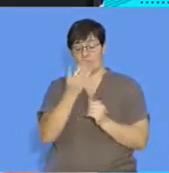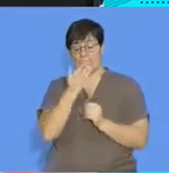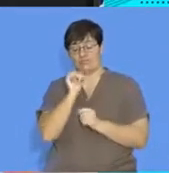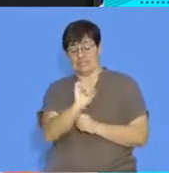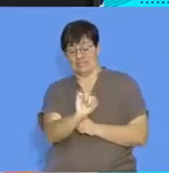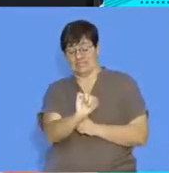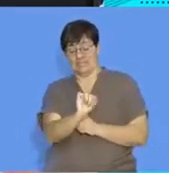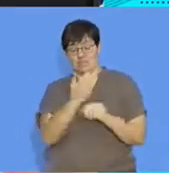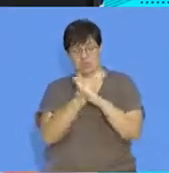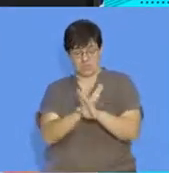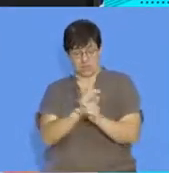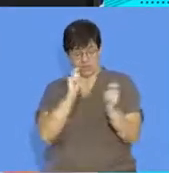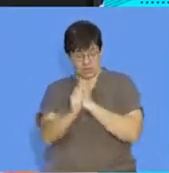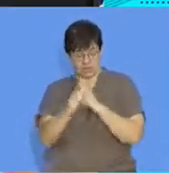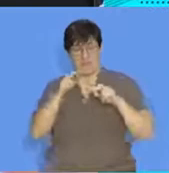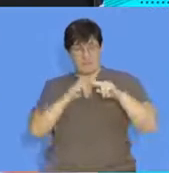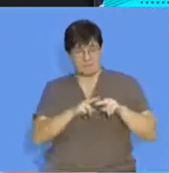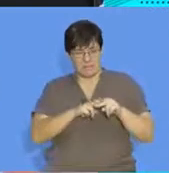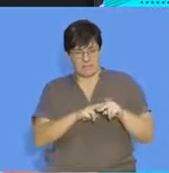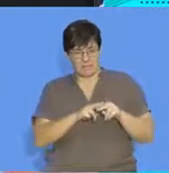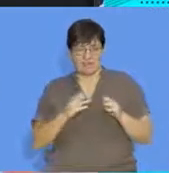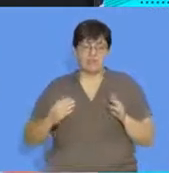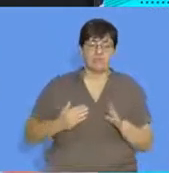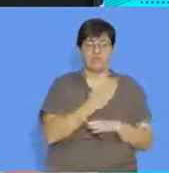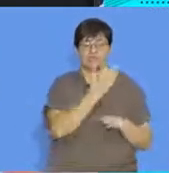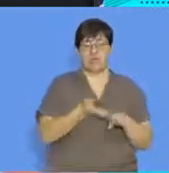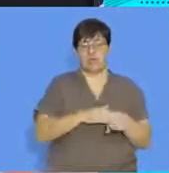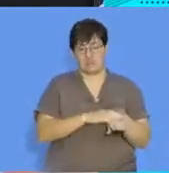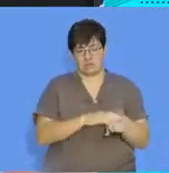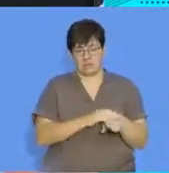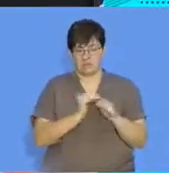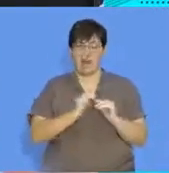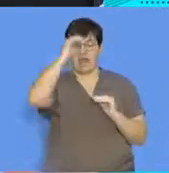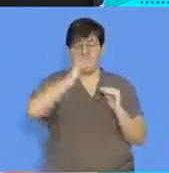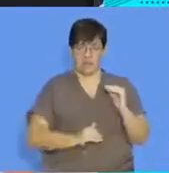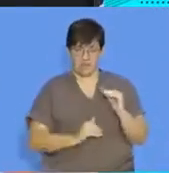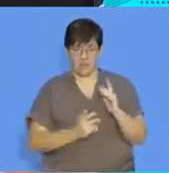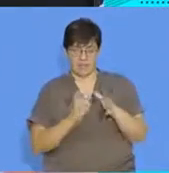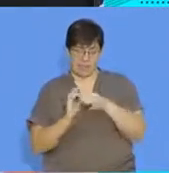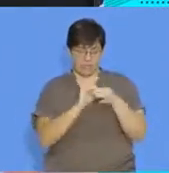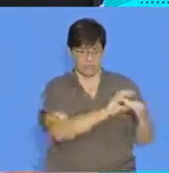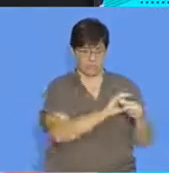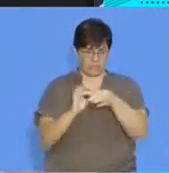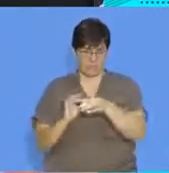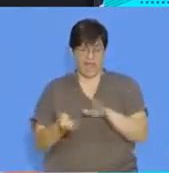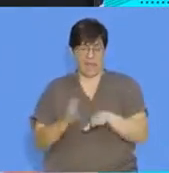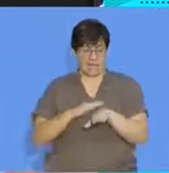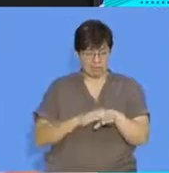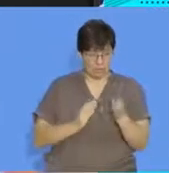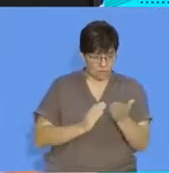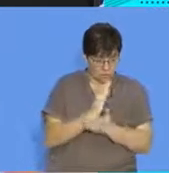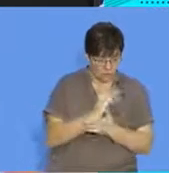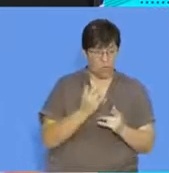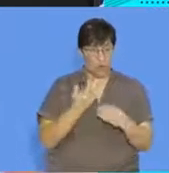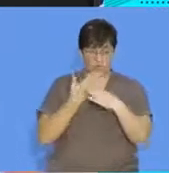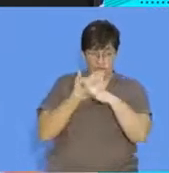the battery change depending on the current that passes through it? Or is there any correlation between the amount of current passing through